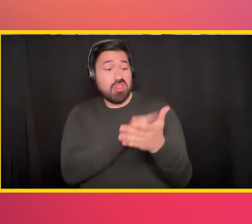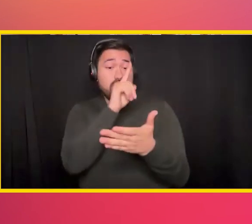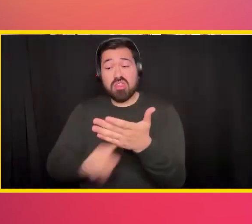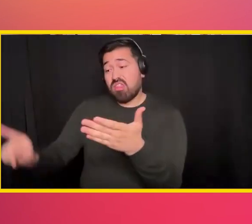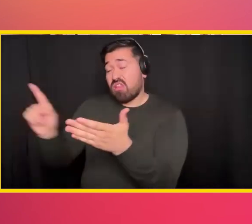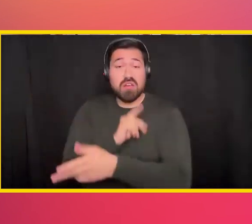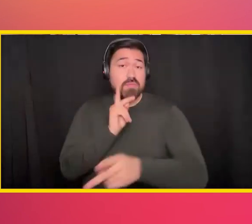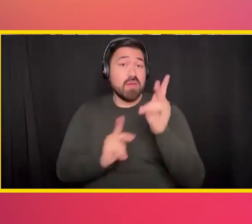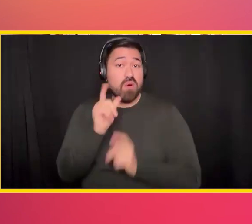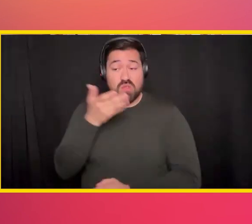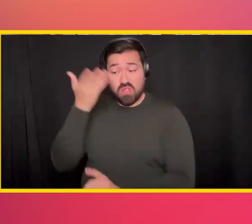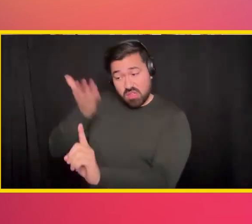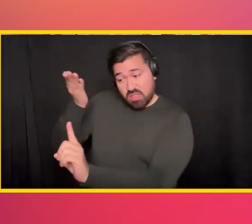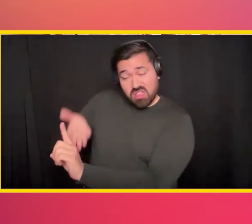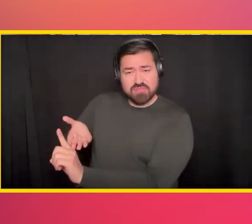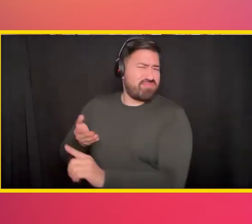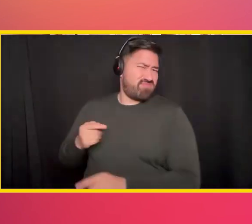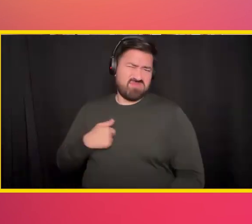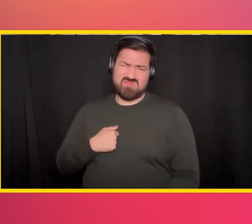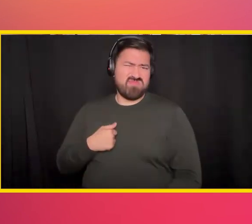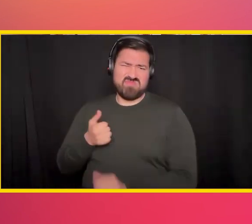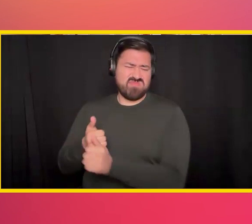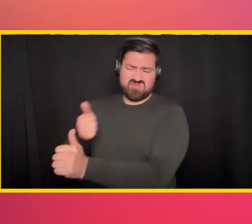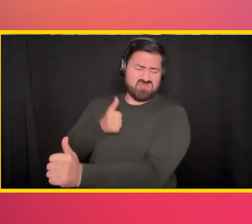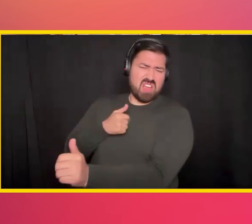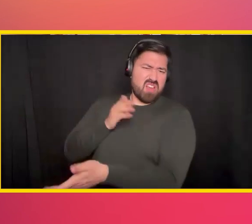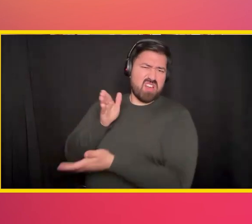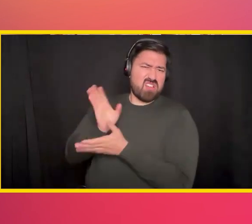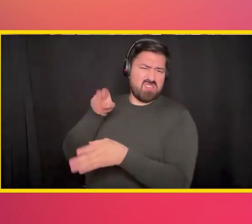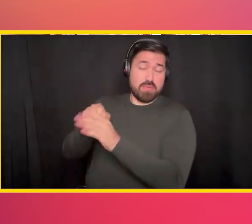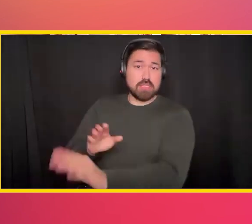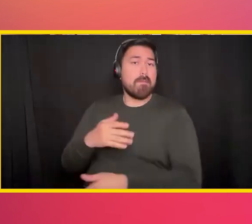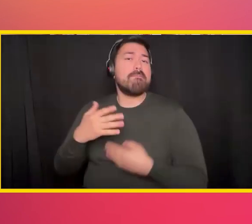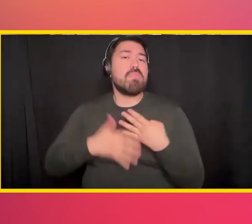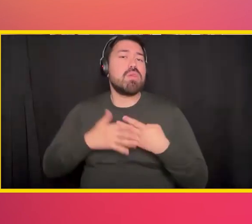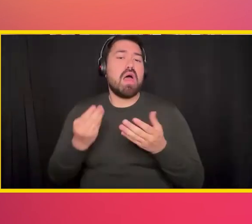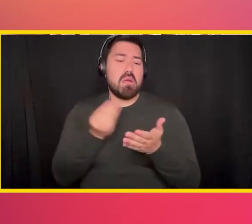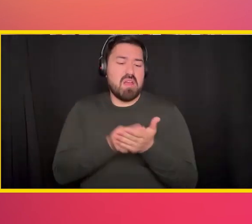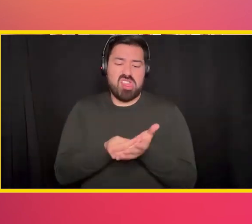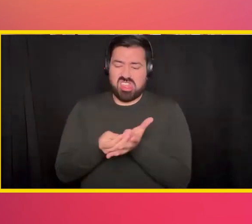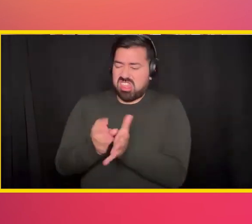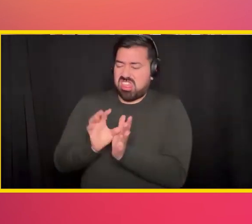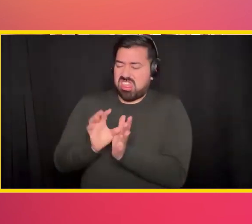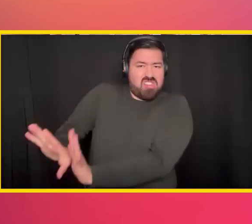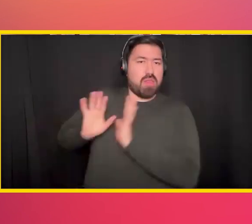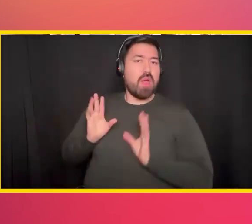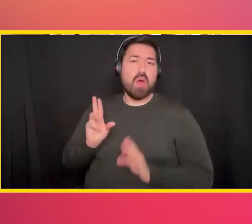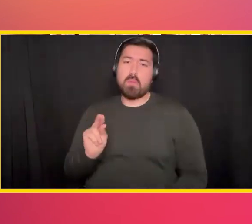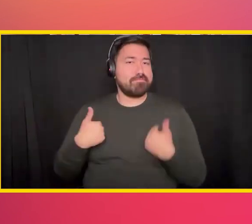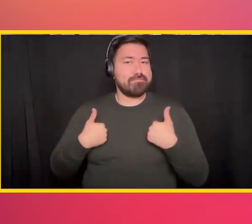they are, I don't want to be, I don't want to be a part of that. That's blood money to me. I don't want to be a part of